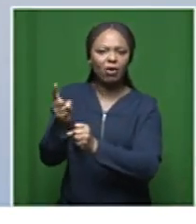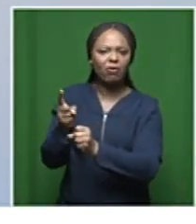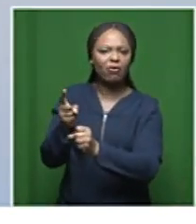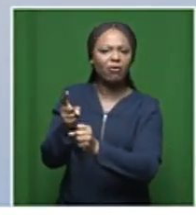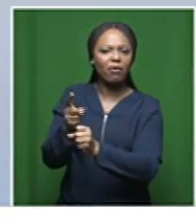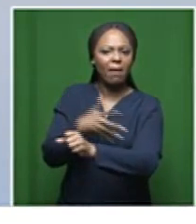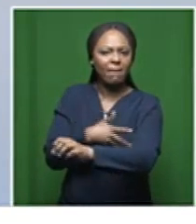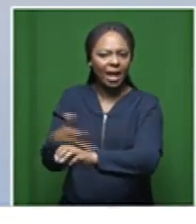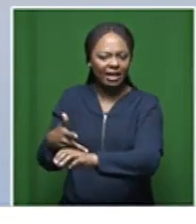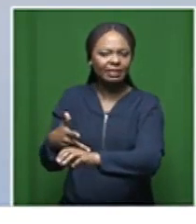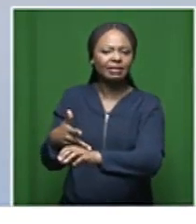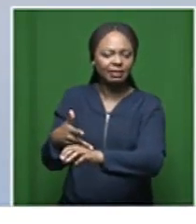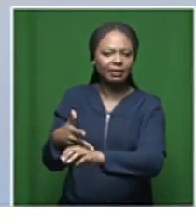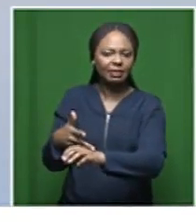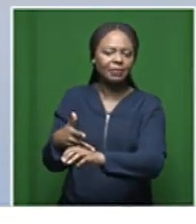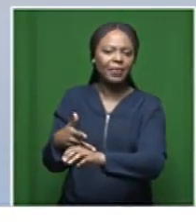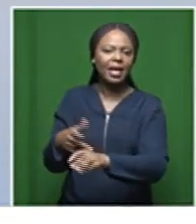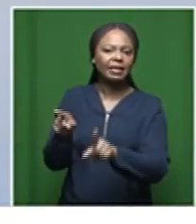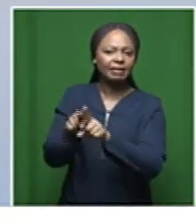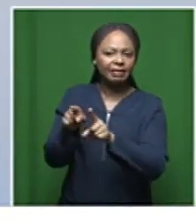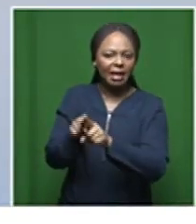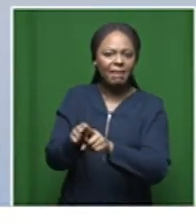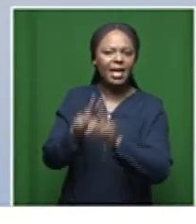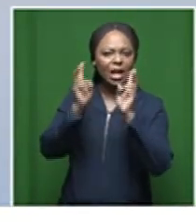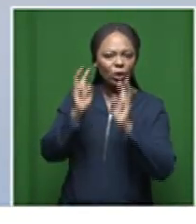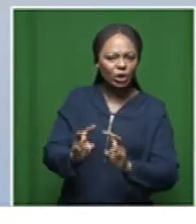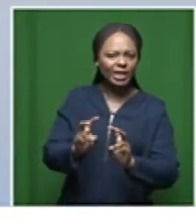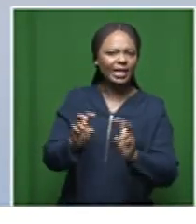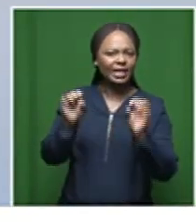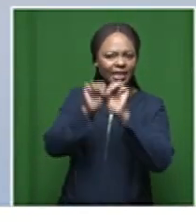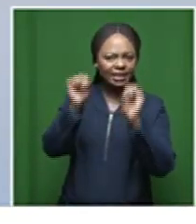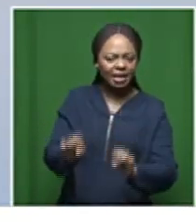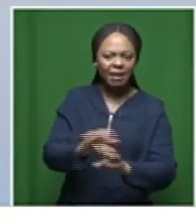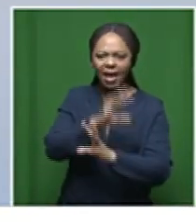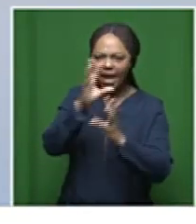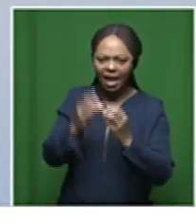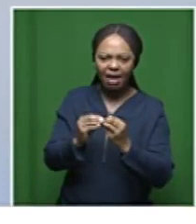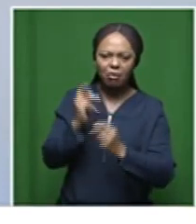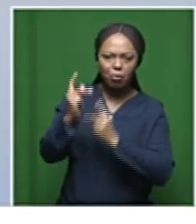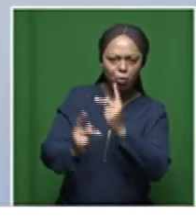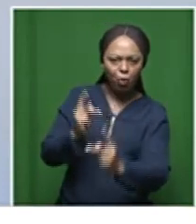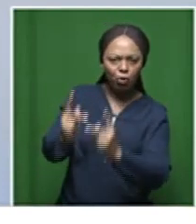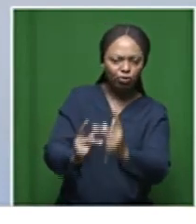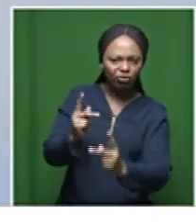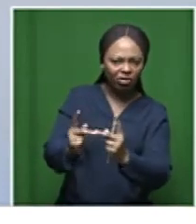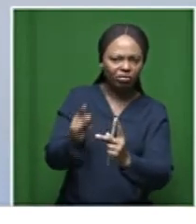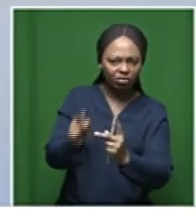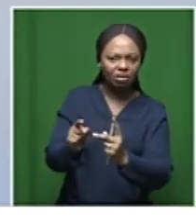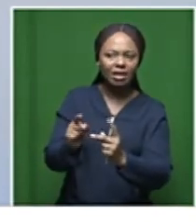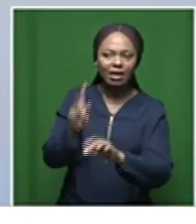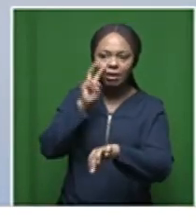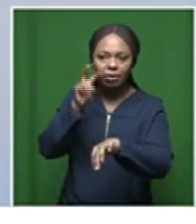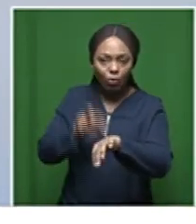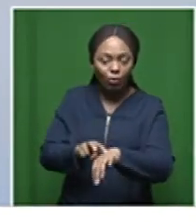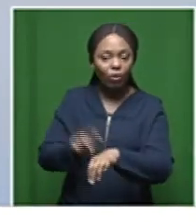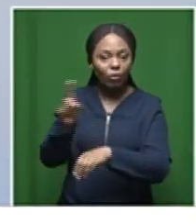blood banks, all the electronic systems that we use. So all the processes that are followed require